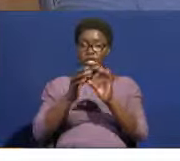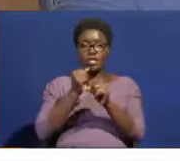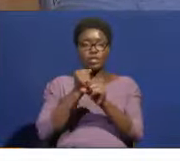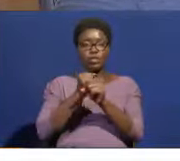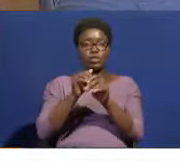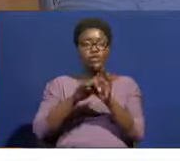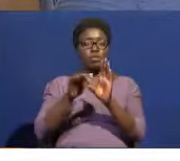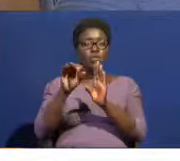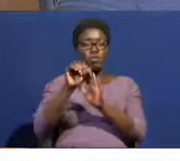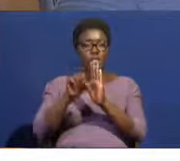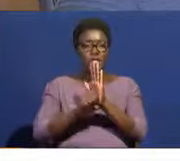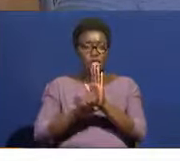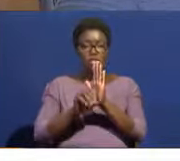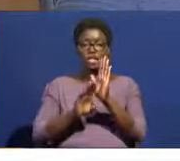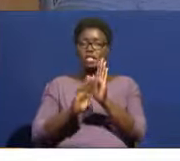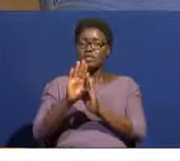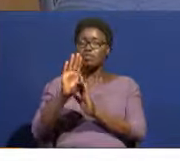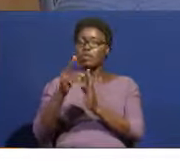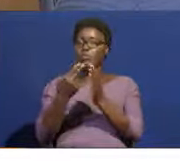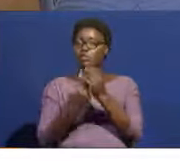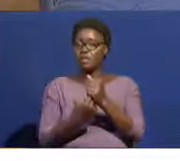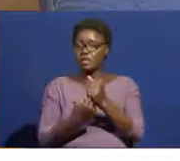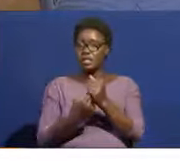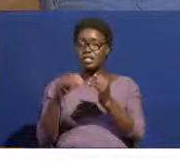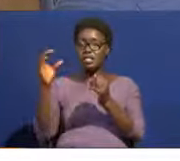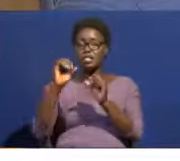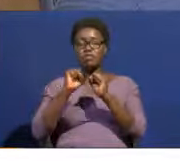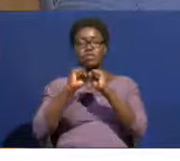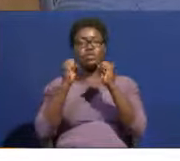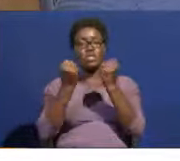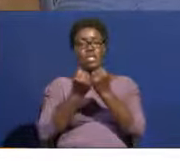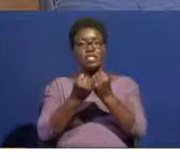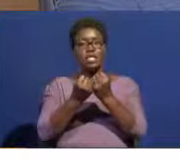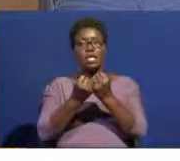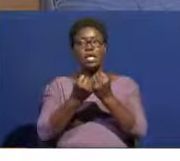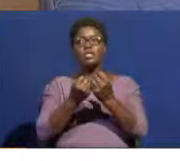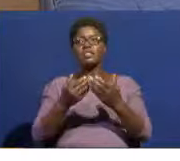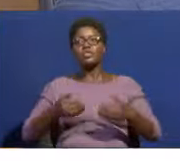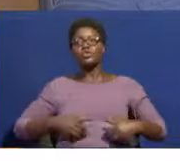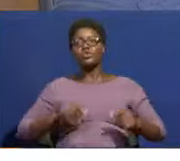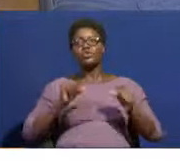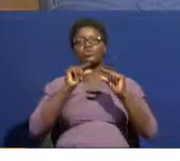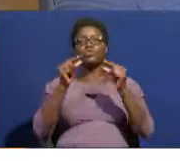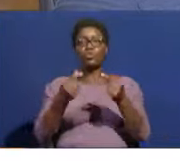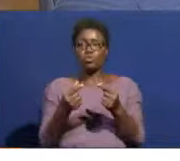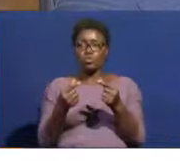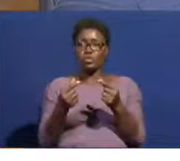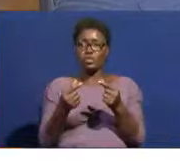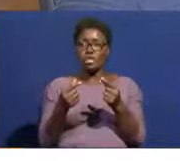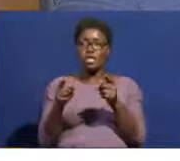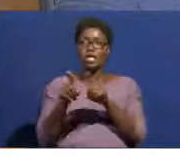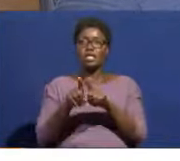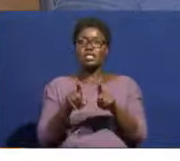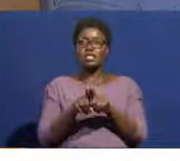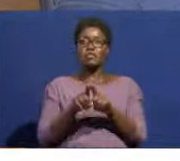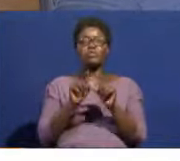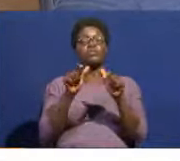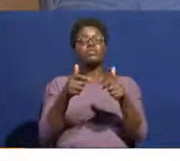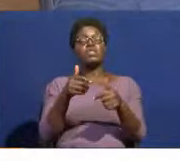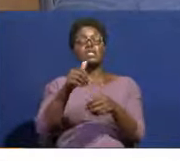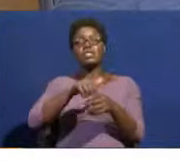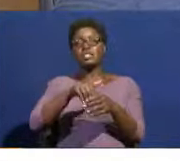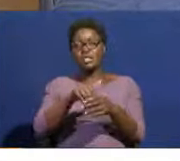member state, development partners, the civic society, the youth groups, even media